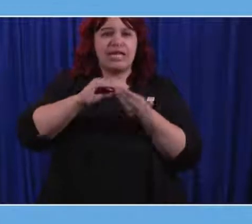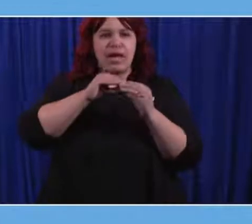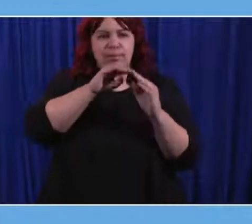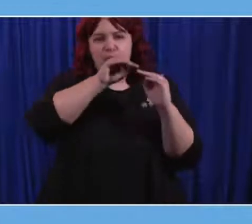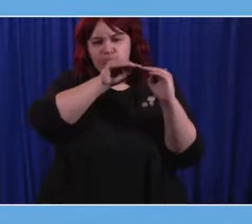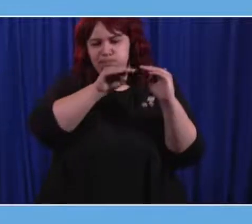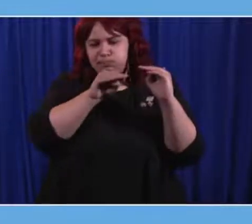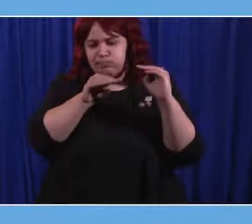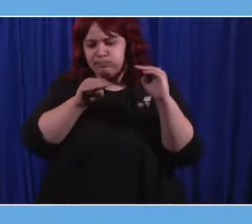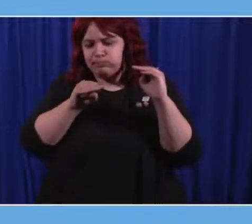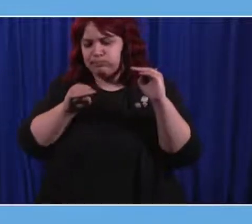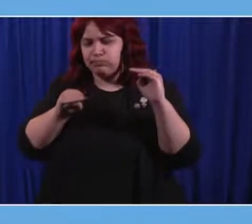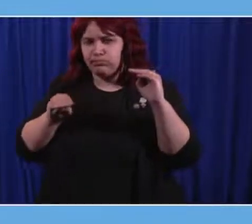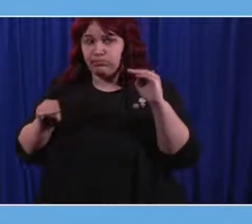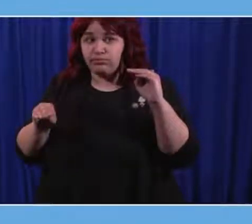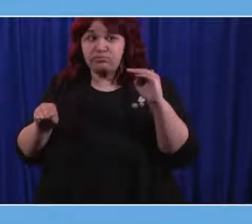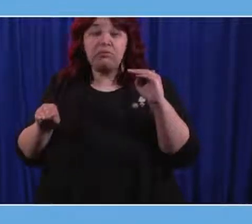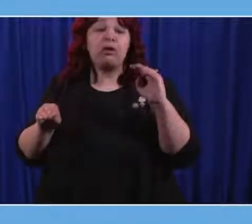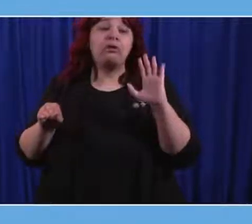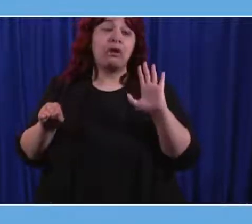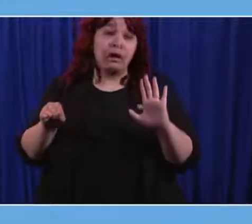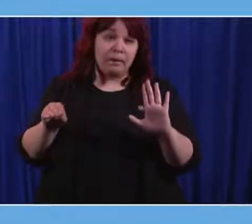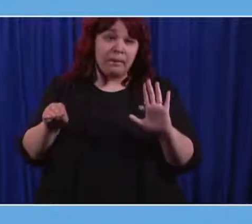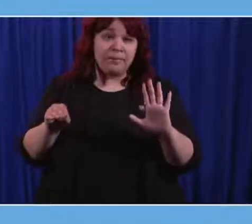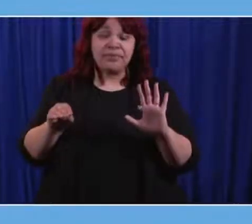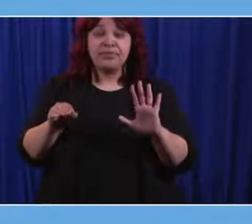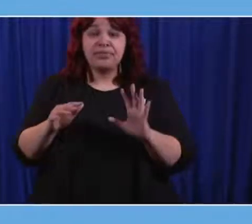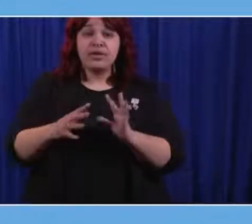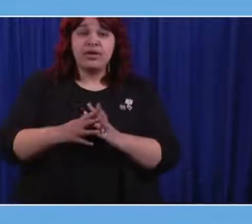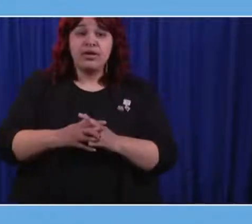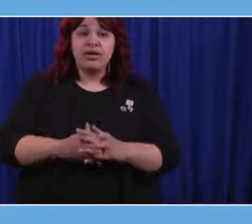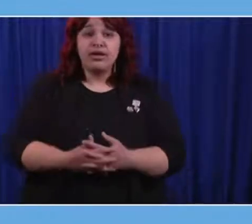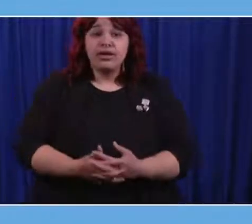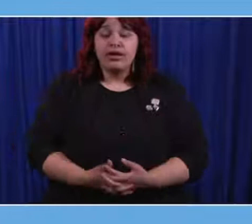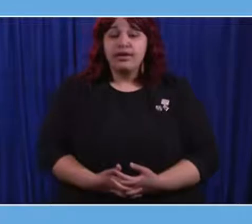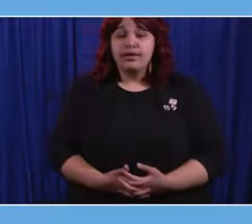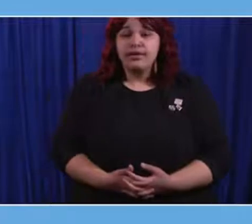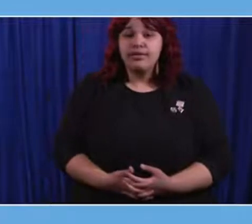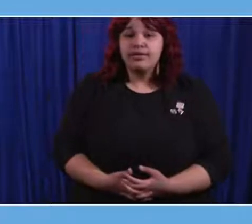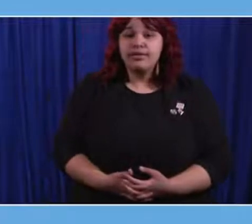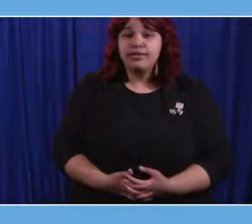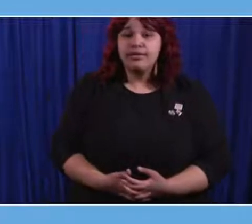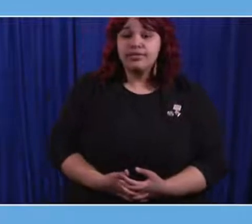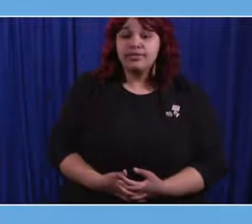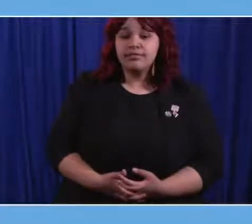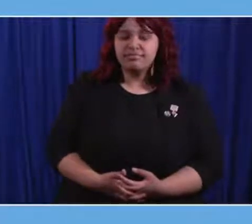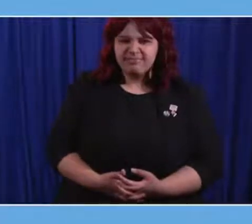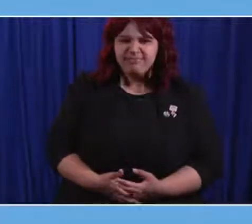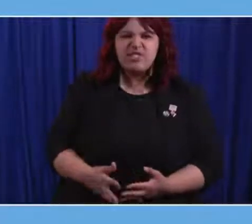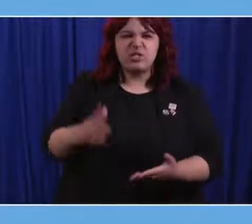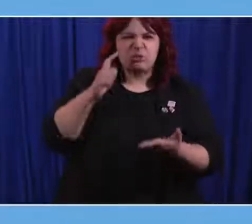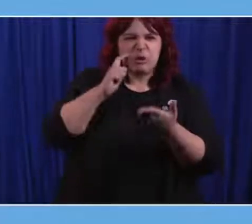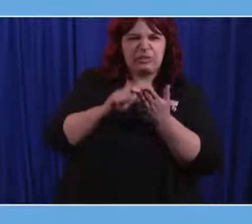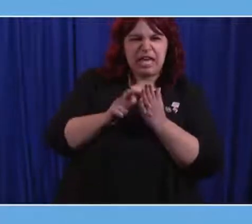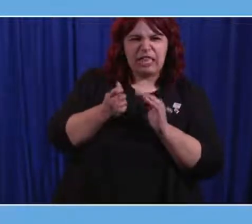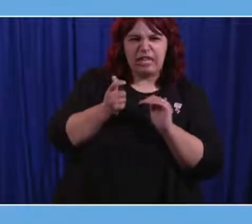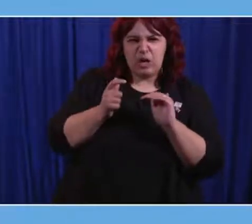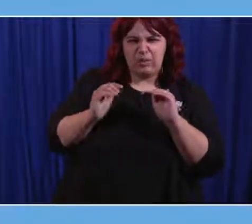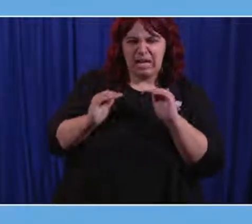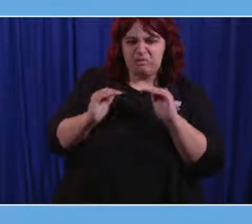We actually see an uptick in those, and whether that's a long-term trend or not, we don't know. It's